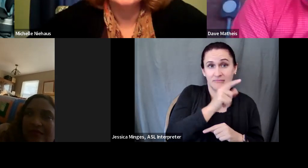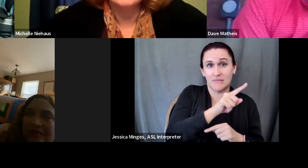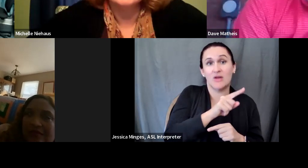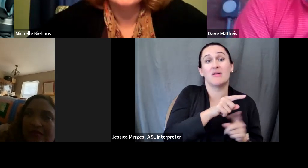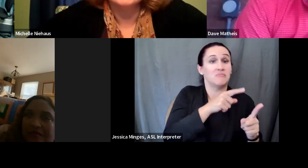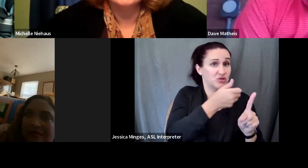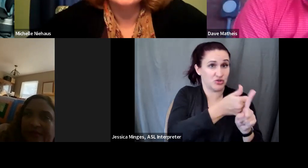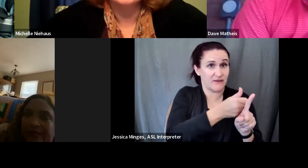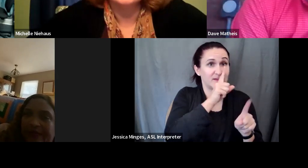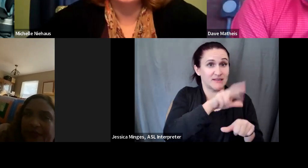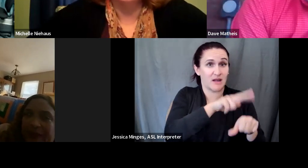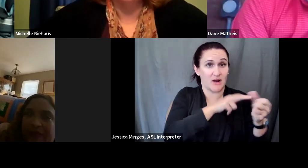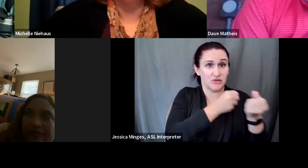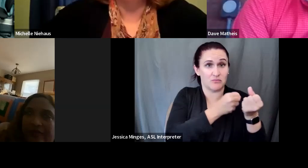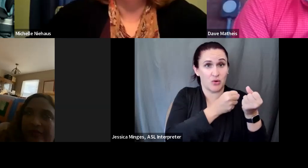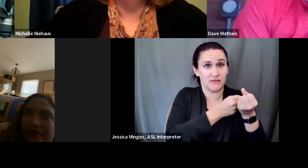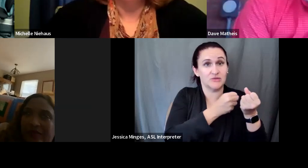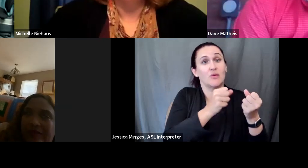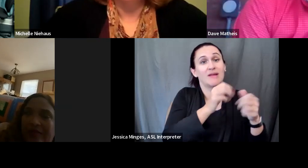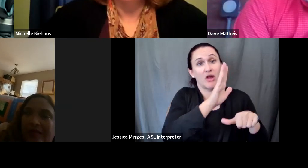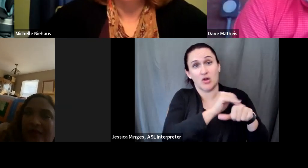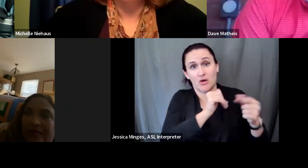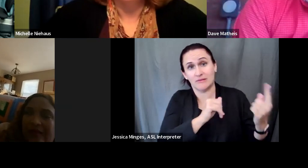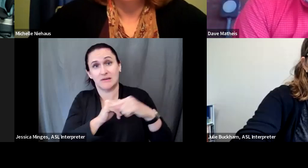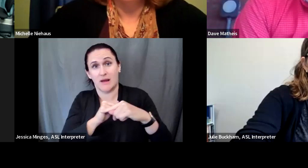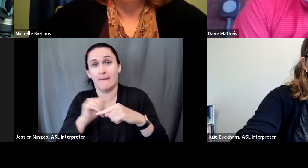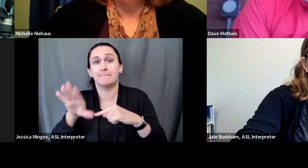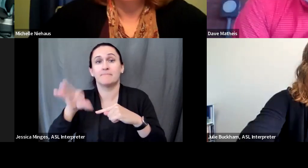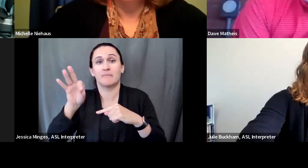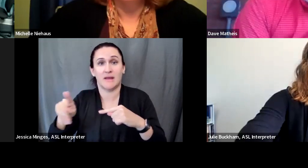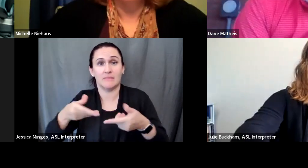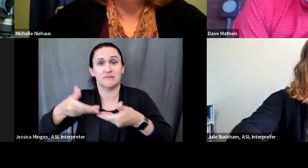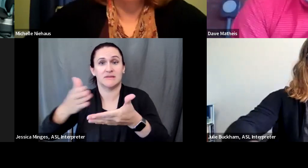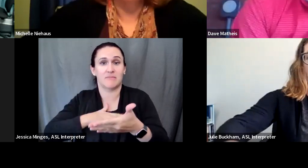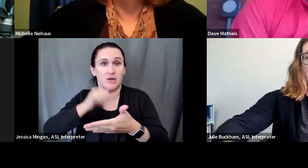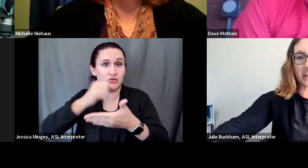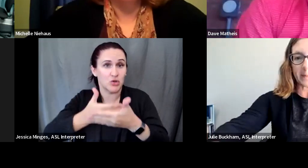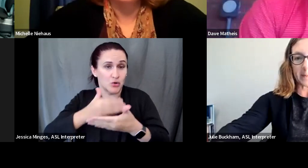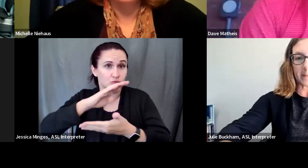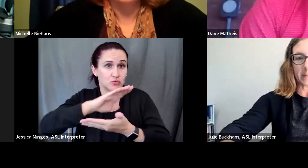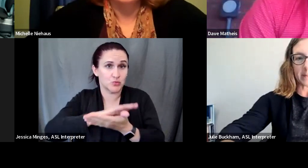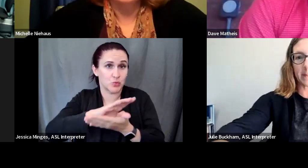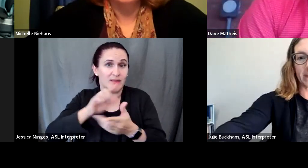would call on her, take my daughter to school, and I can go to my